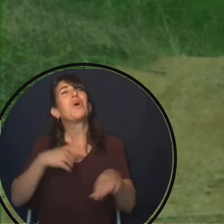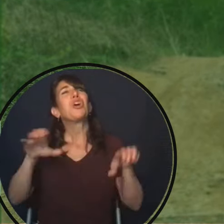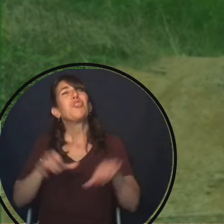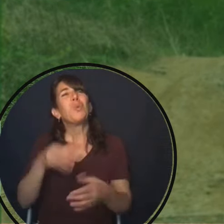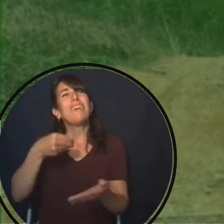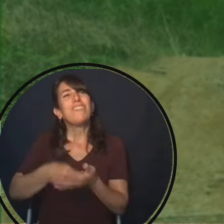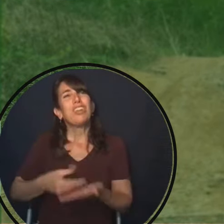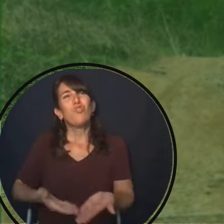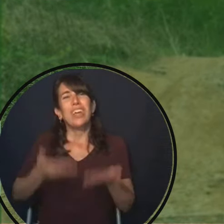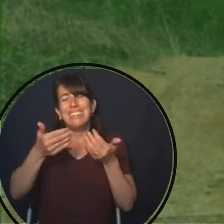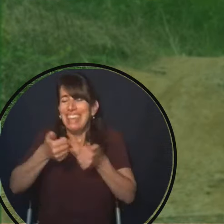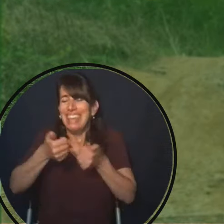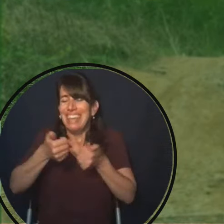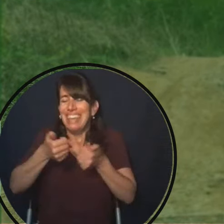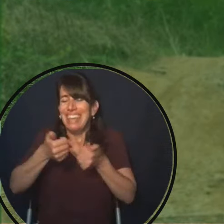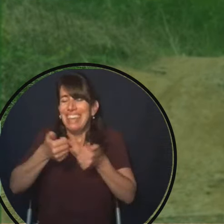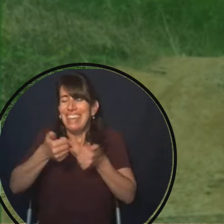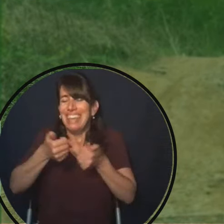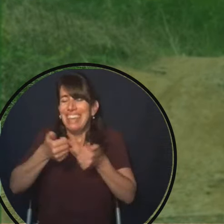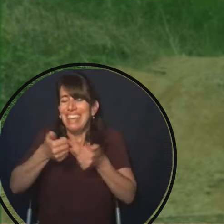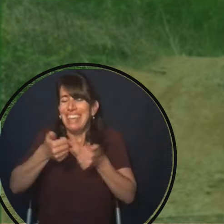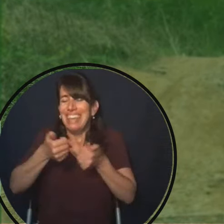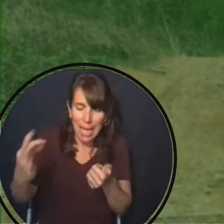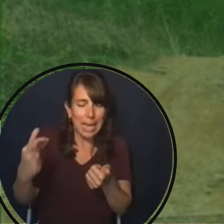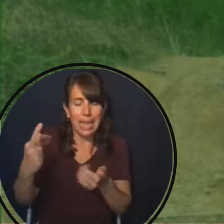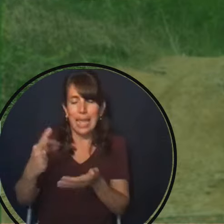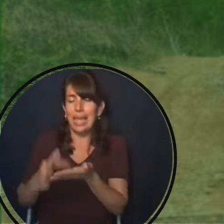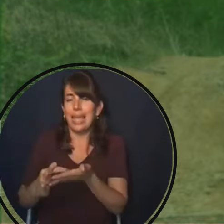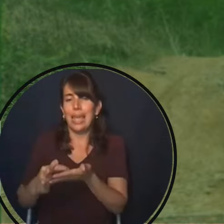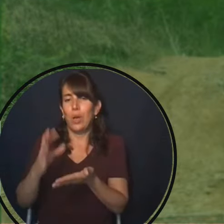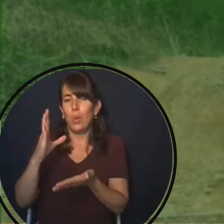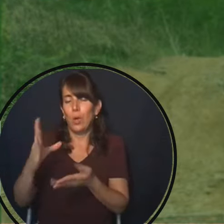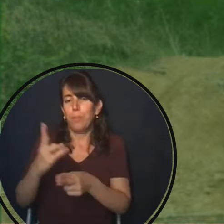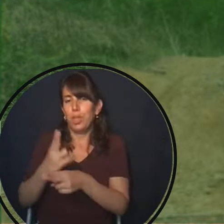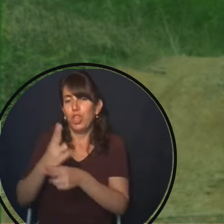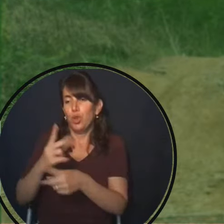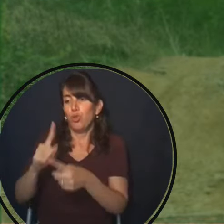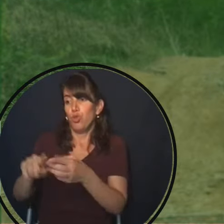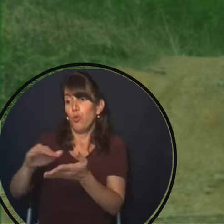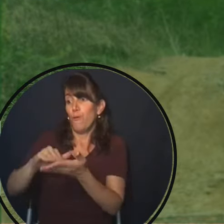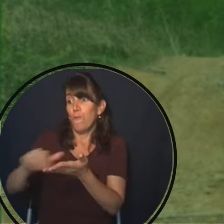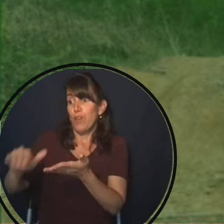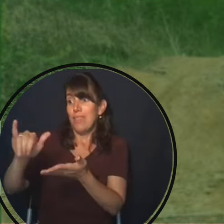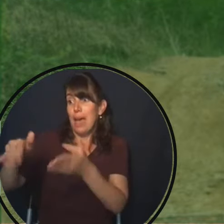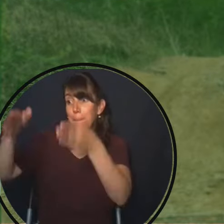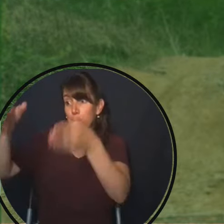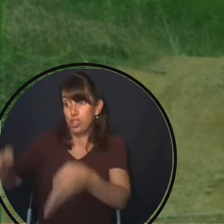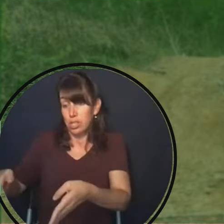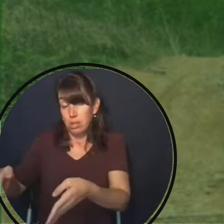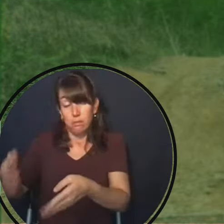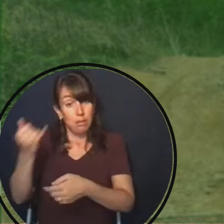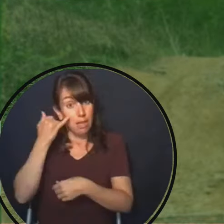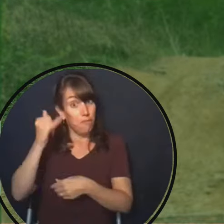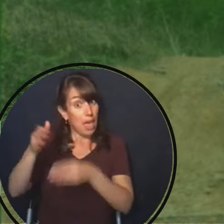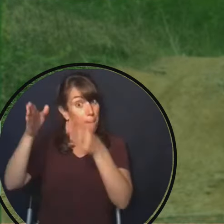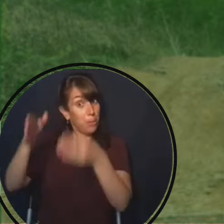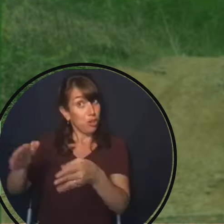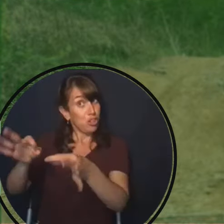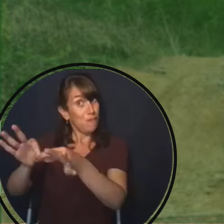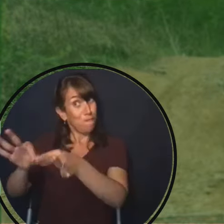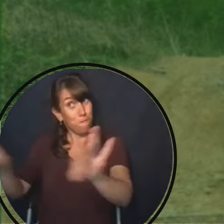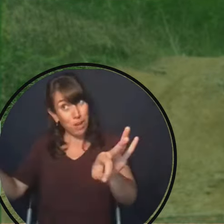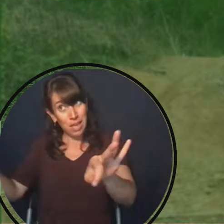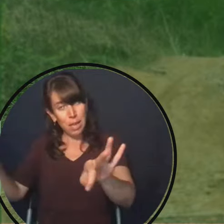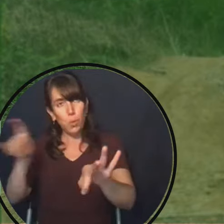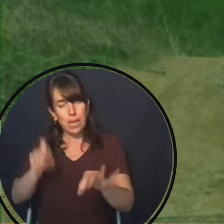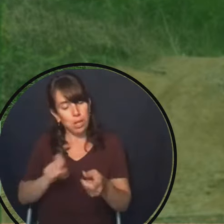spent to free this person. And then that person gets free. Well, then we need to update it because now the money they're coming in, right? And again, it's one of those things